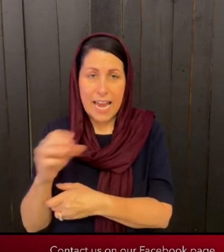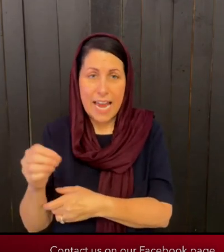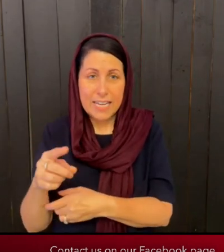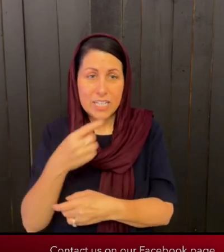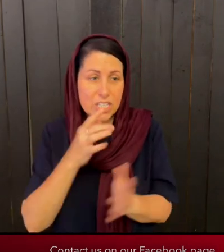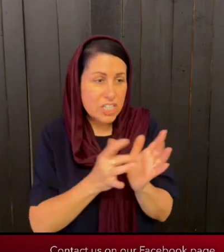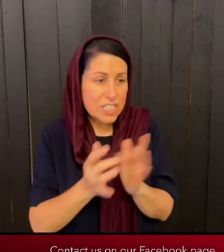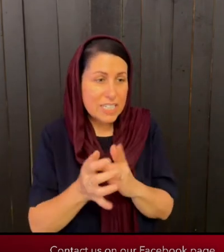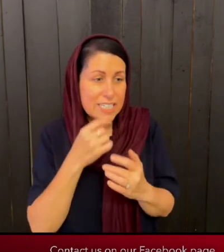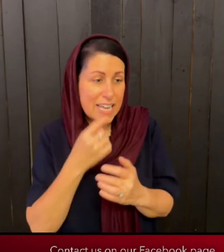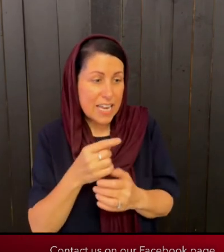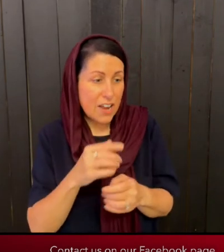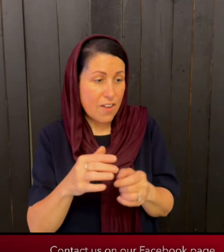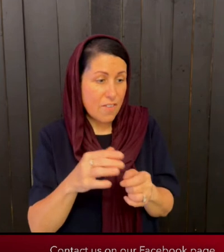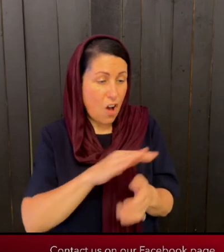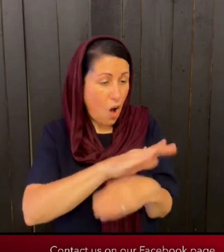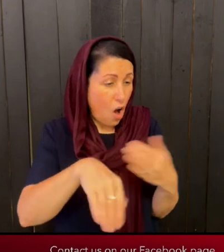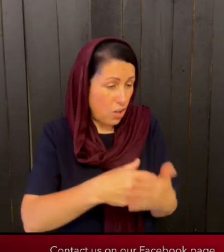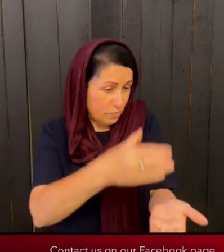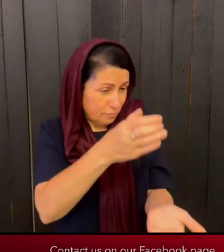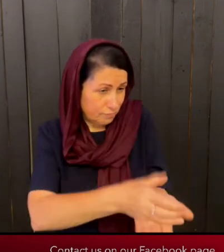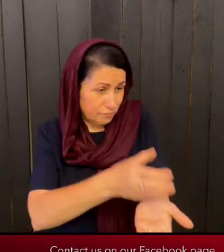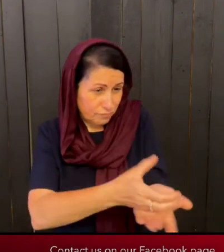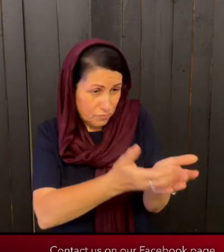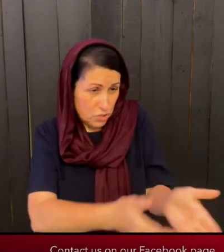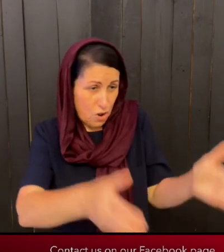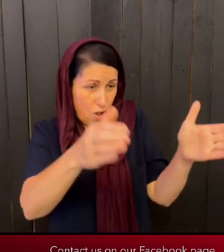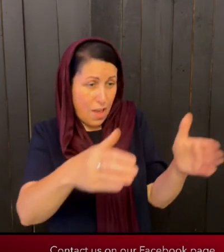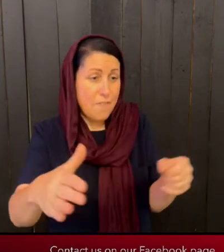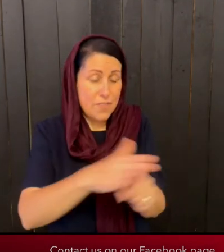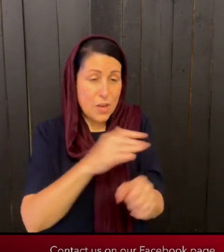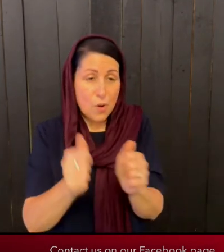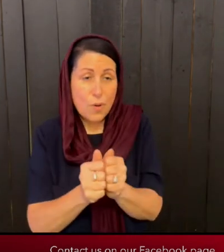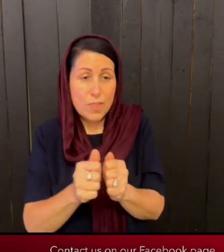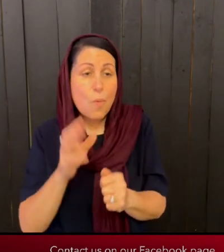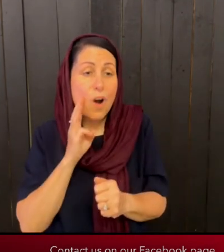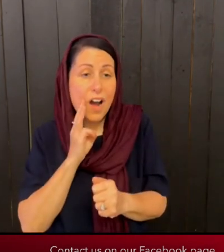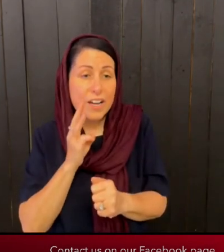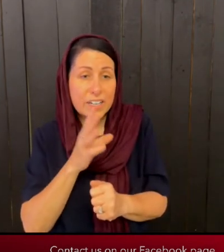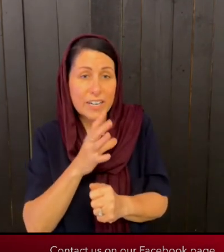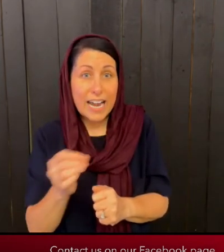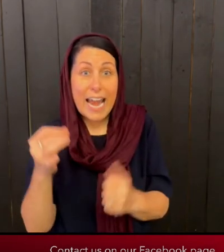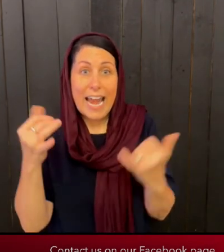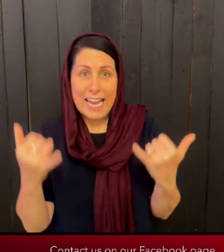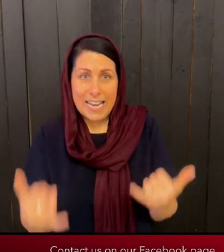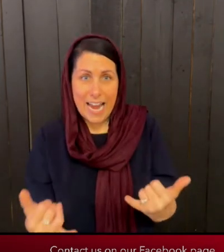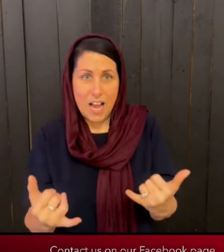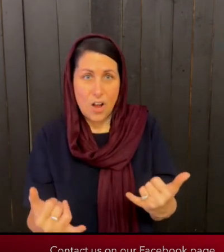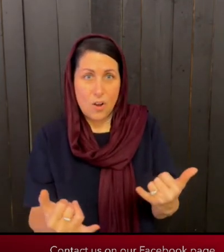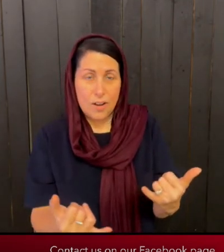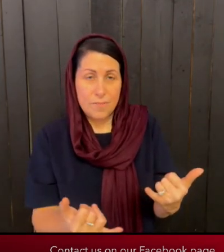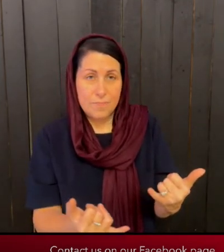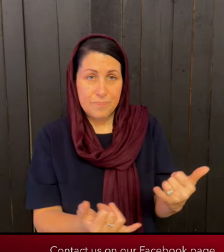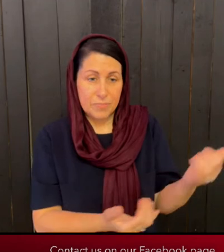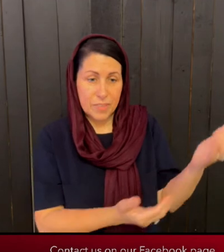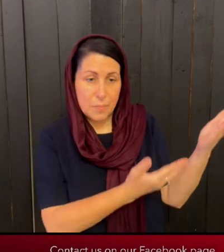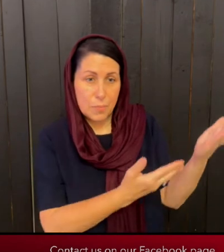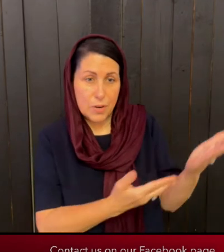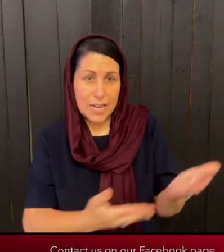brim. And he said to them, "Draw some out now and take it to the head waiter." So they took it to him.